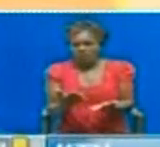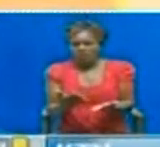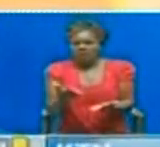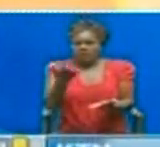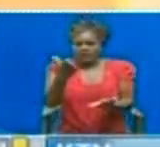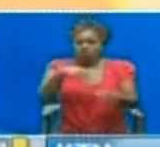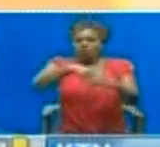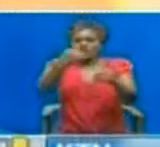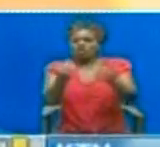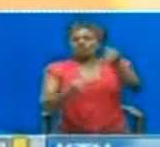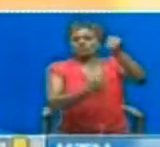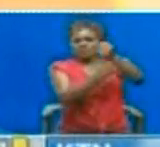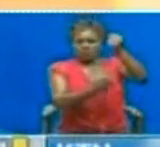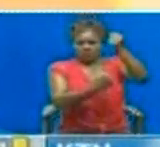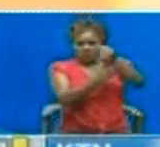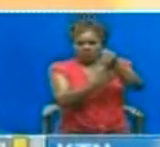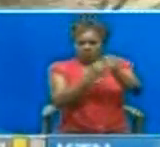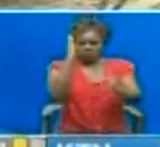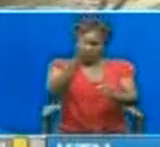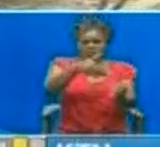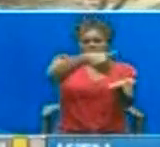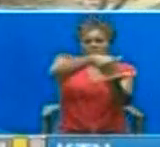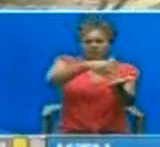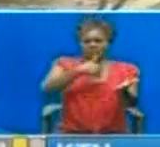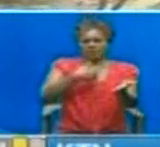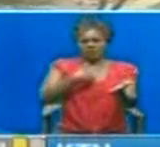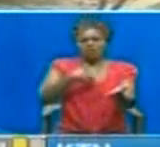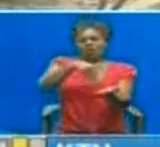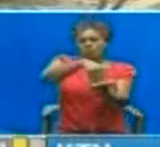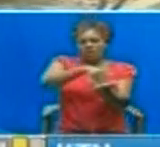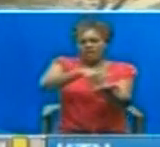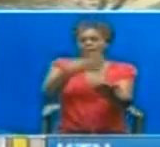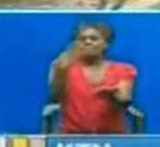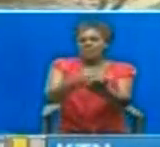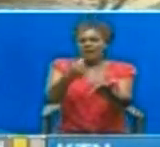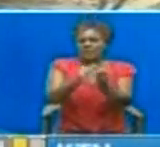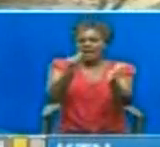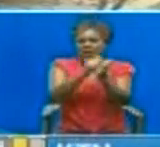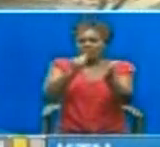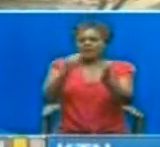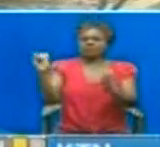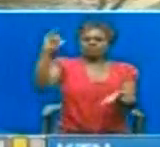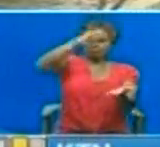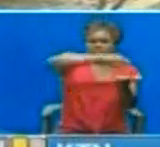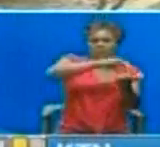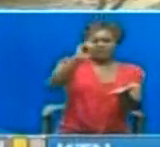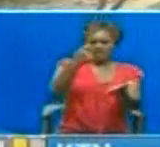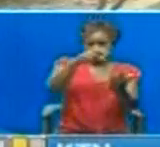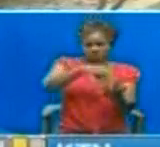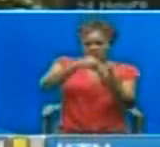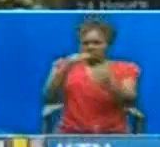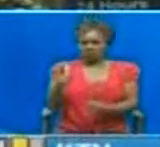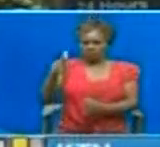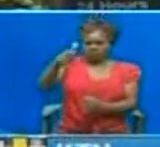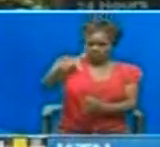and that withdrawal of support has probably led to some weakness. A weaker shilling is expected to have an impact on imports to Kenya, especially on fuel,